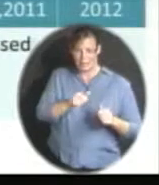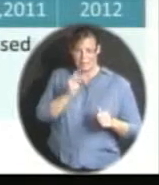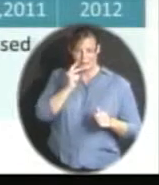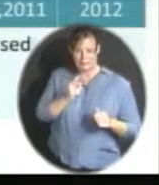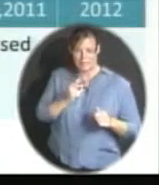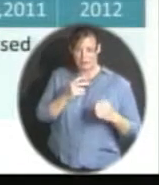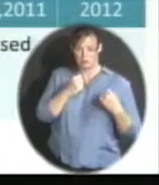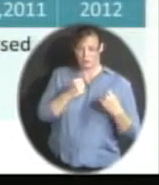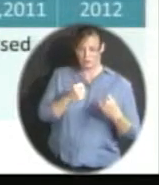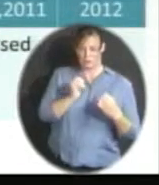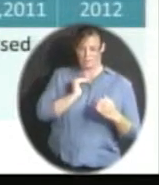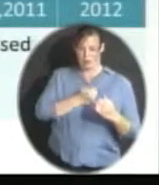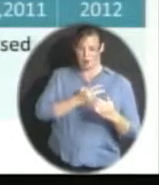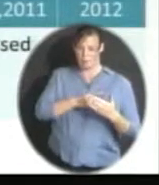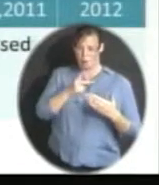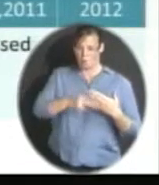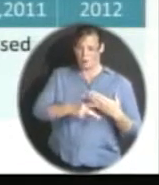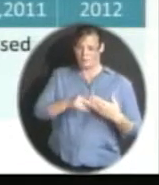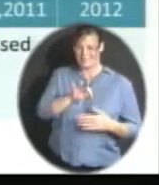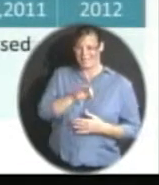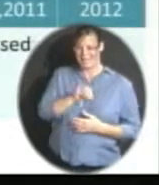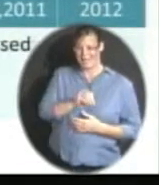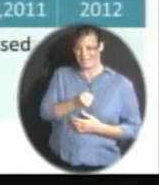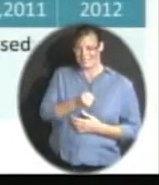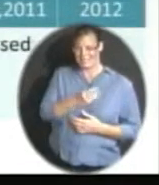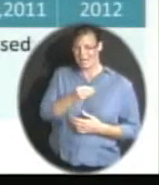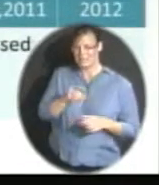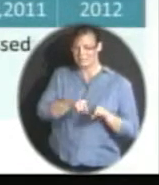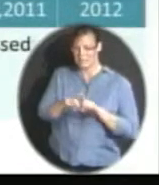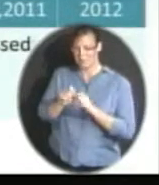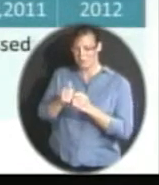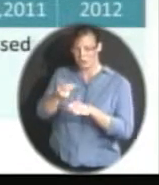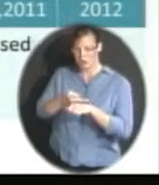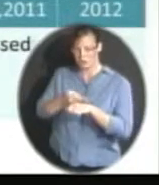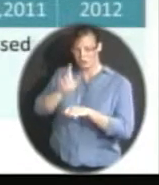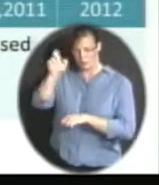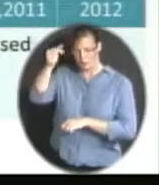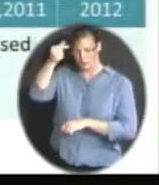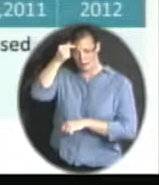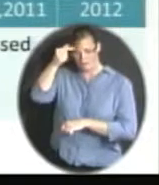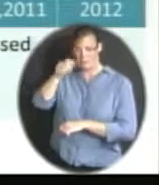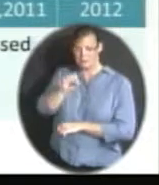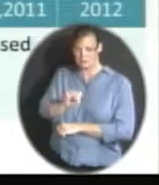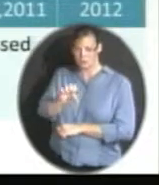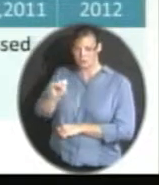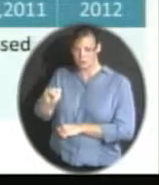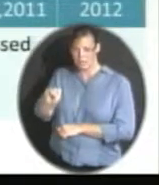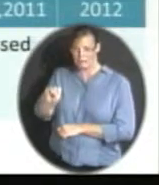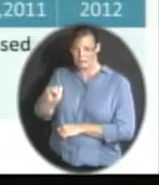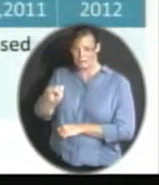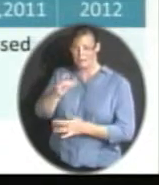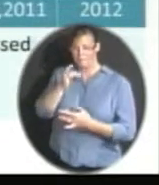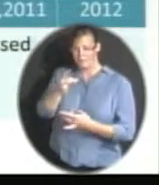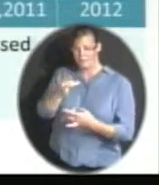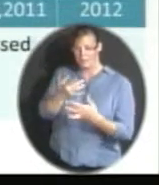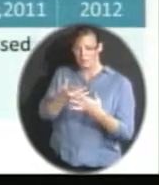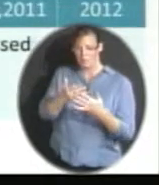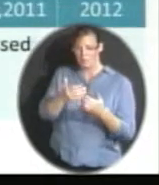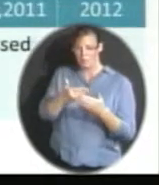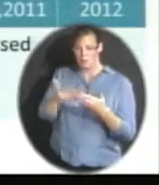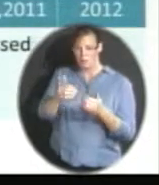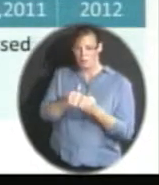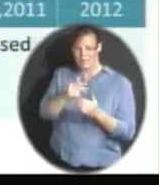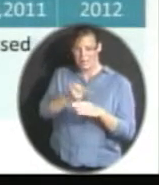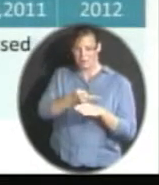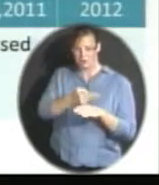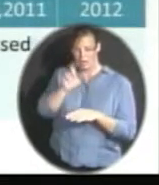the strength of our program being in the 90s, and same with our history, government, or social studies. The interesting thing with history, government, and